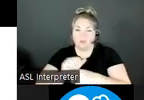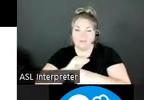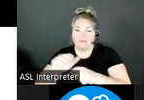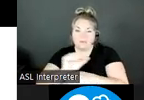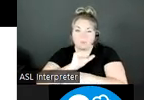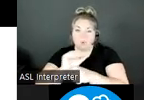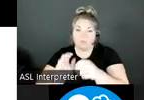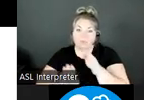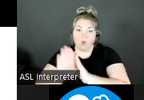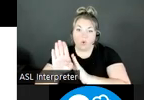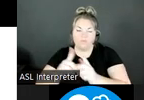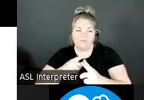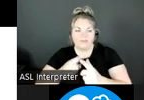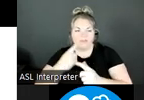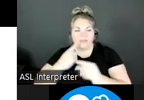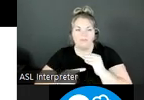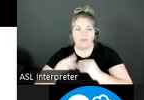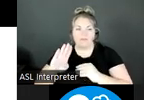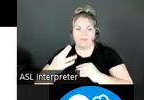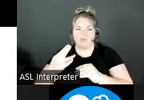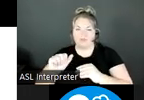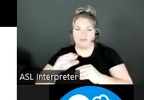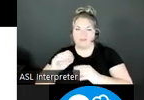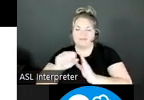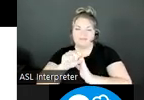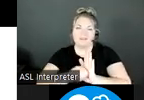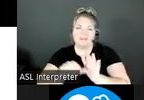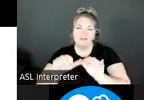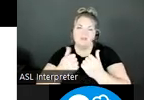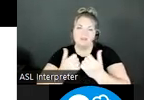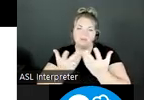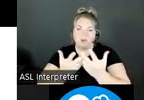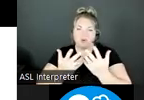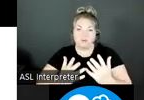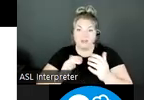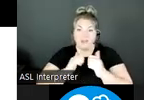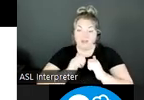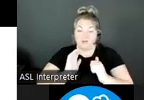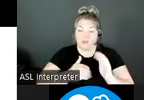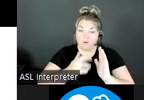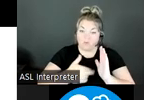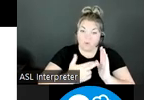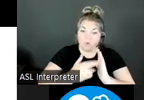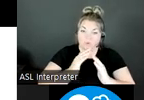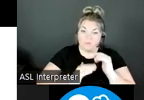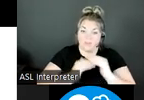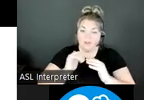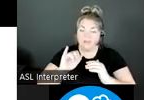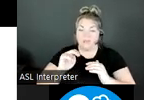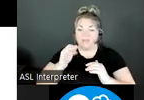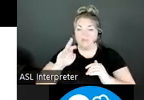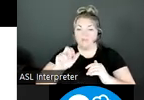the BHA and our state agency partners and how it's our role to build the infrastructure